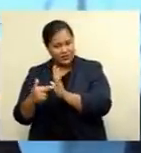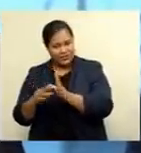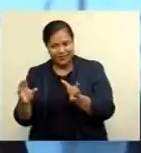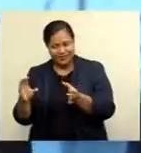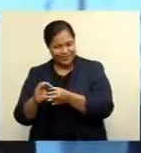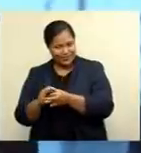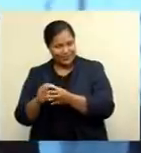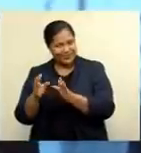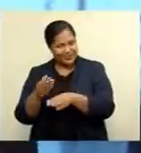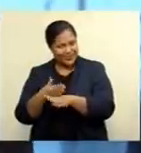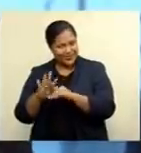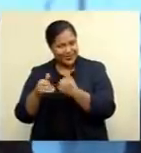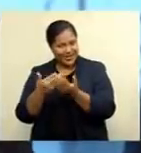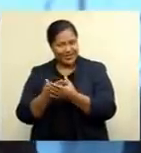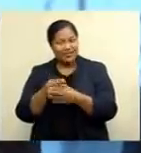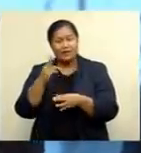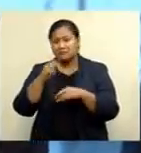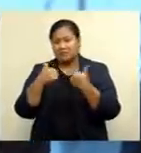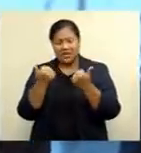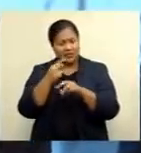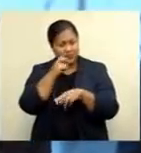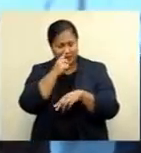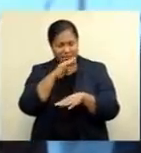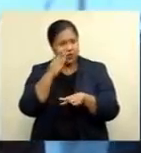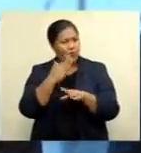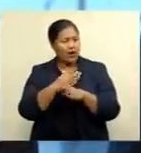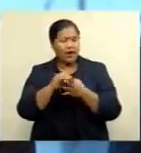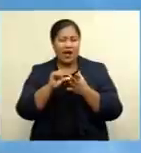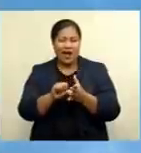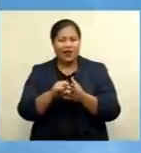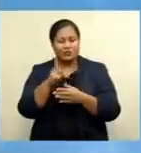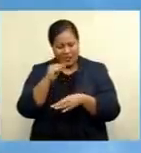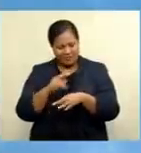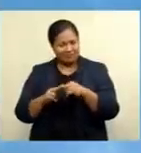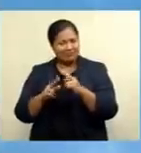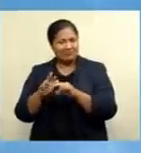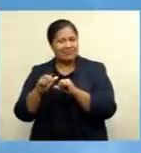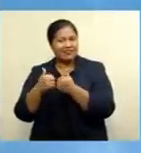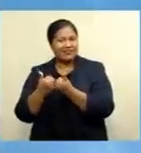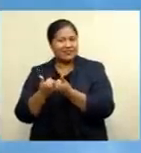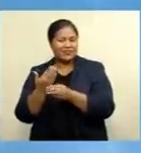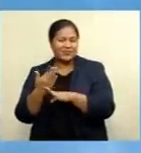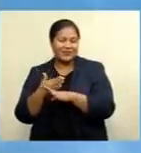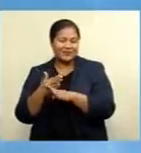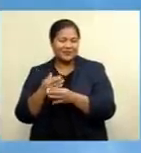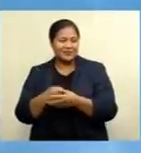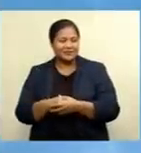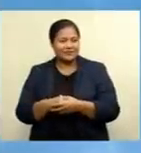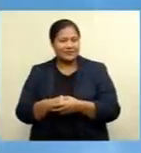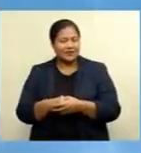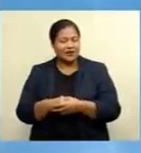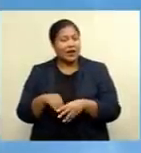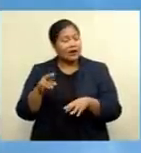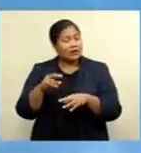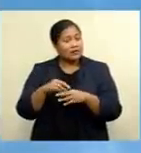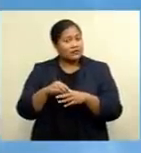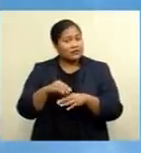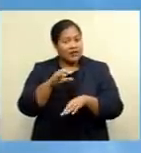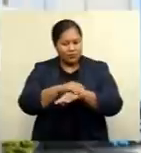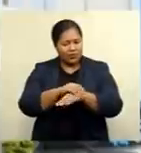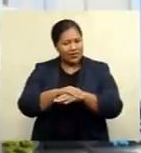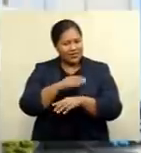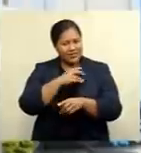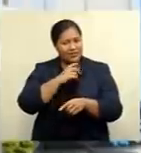people working really hard to get this upgrade completed. Police Commissioner Brigadier General Sitiven Ingiliho says